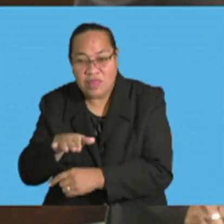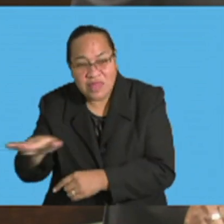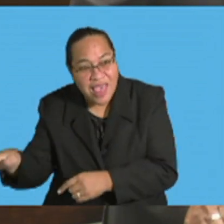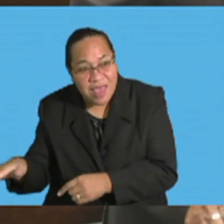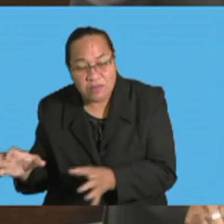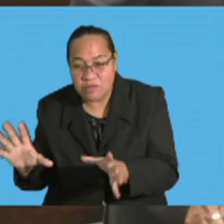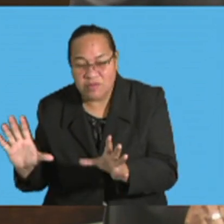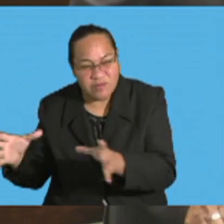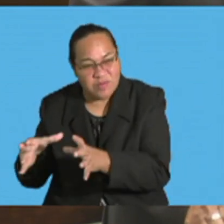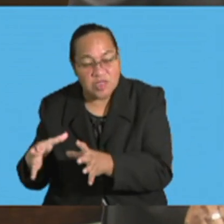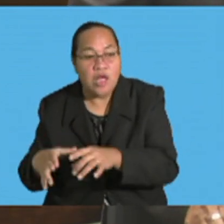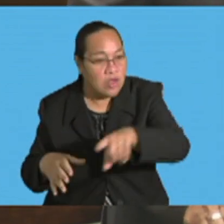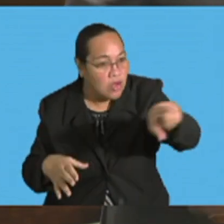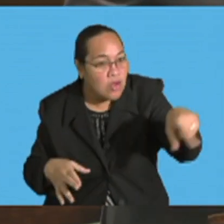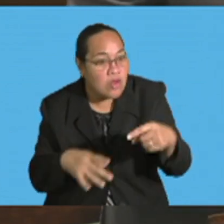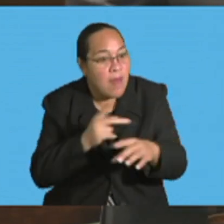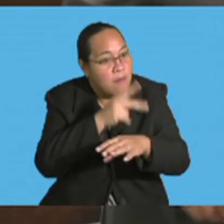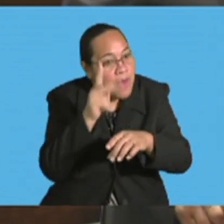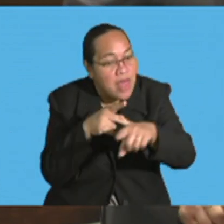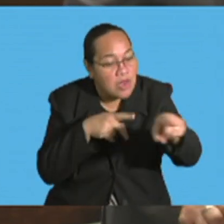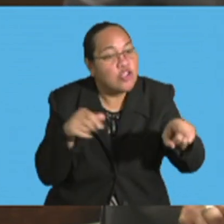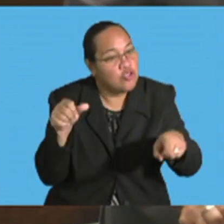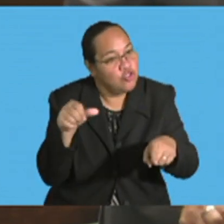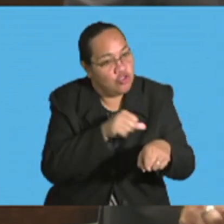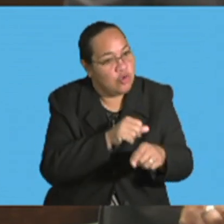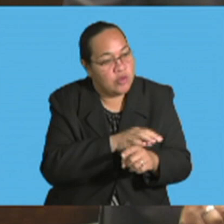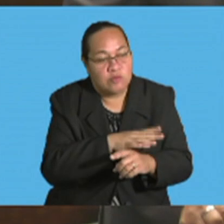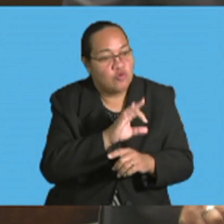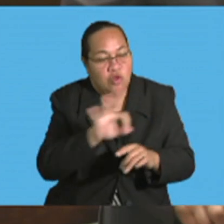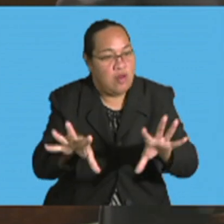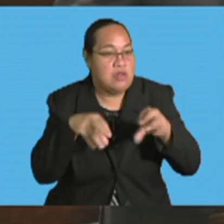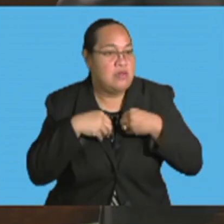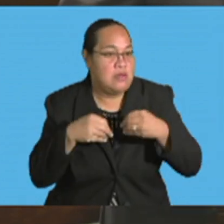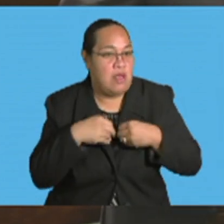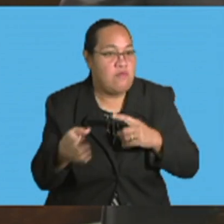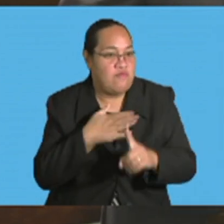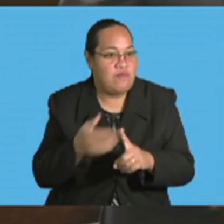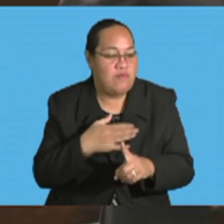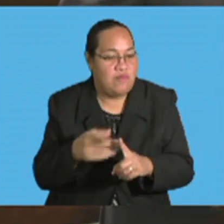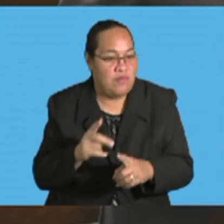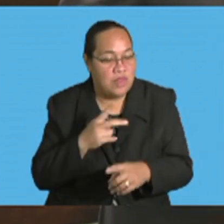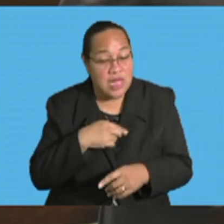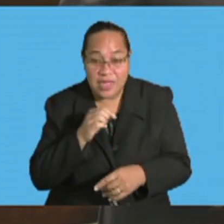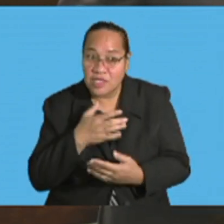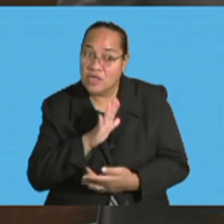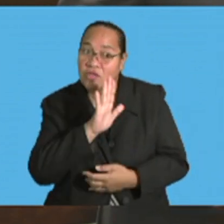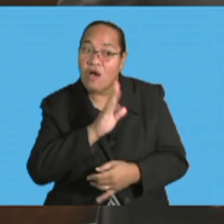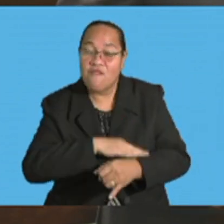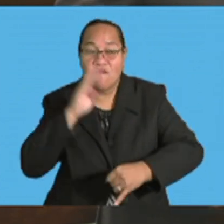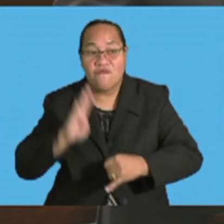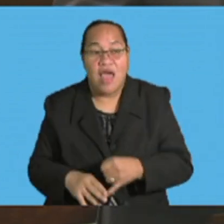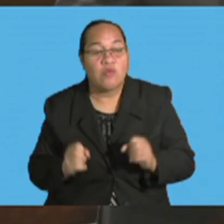categorically condemned by those elected to represent their interests. This is your final opportunity to do